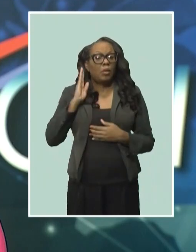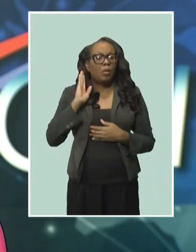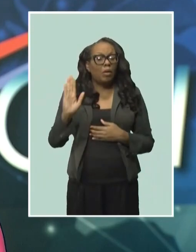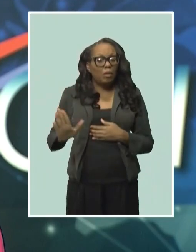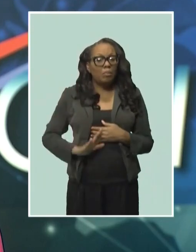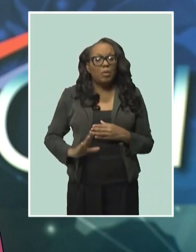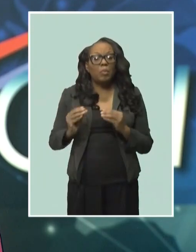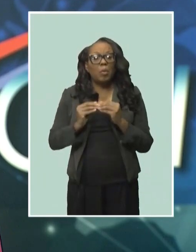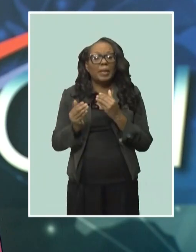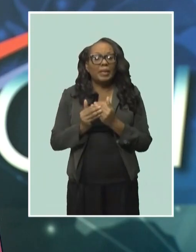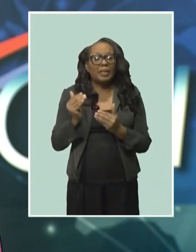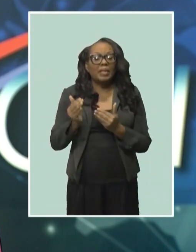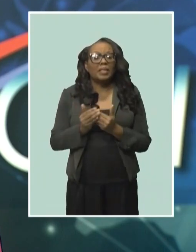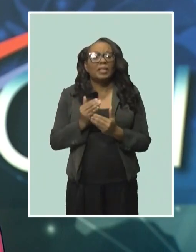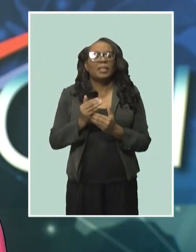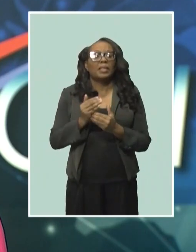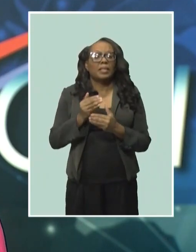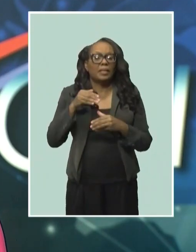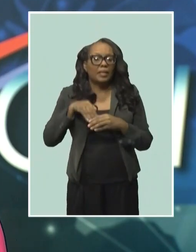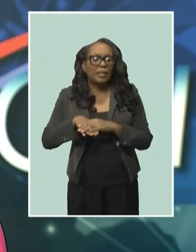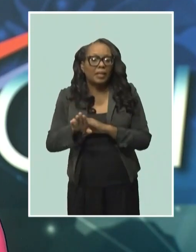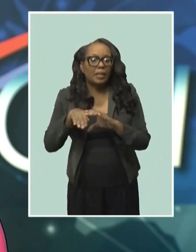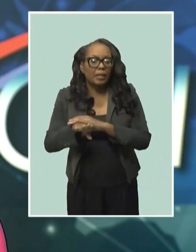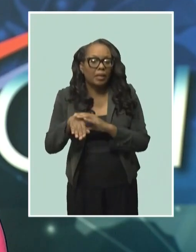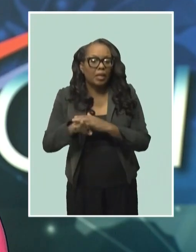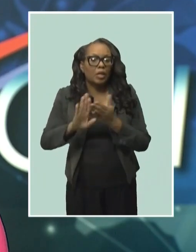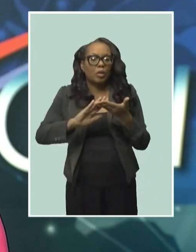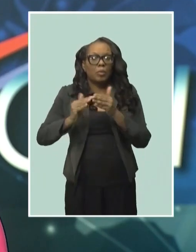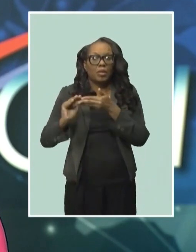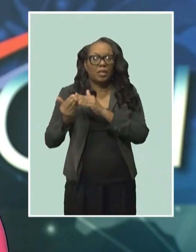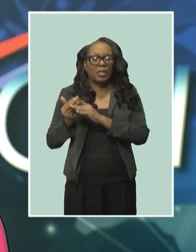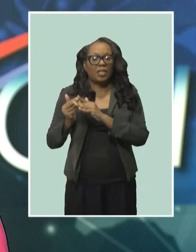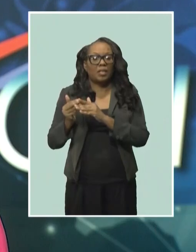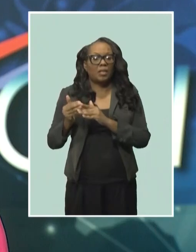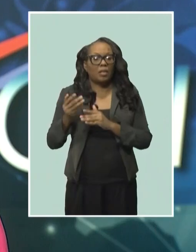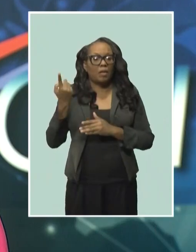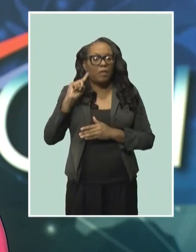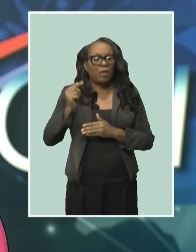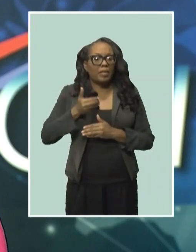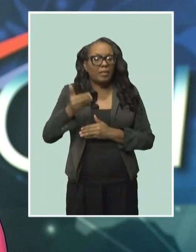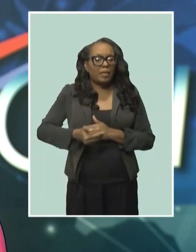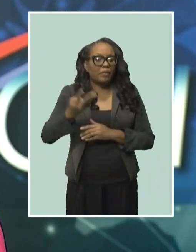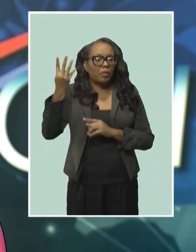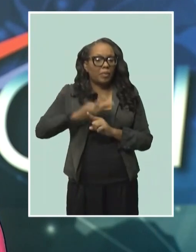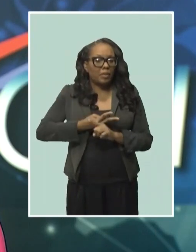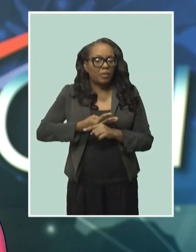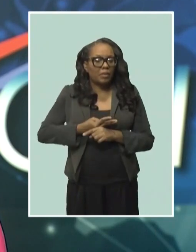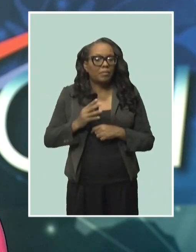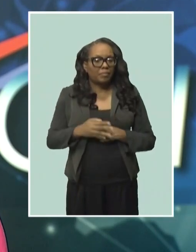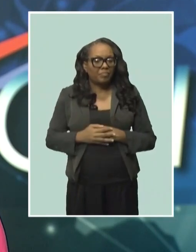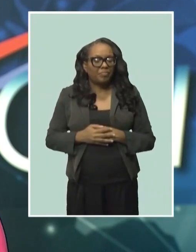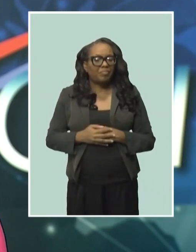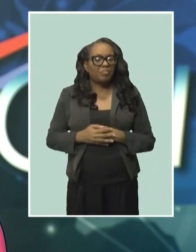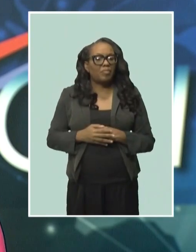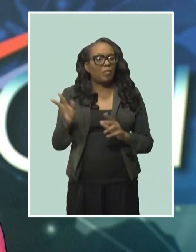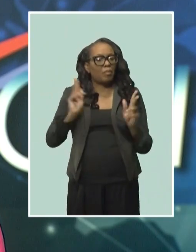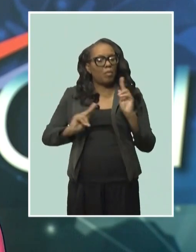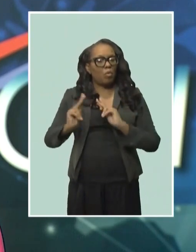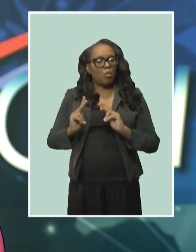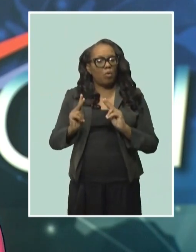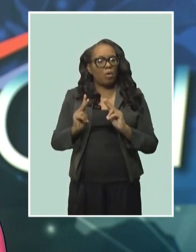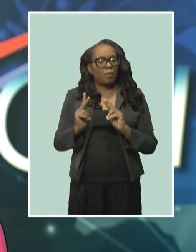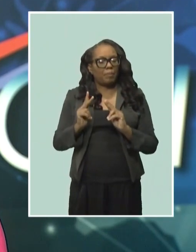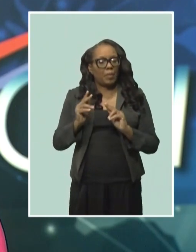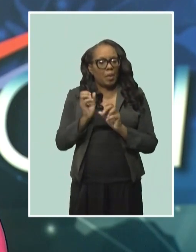to get in and out of the community in the next 4 months. This was the timeline given as the contractors constructing a new